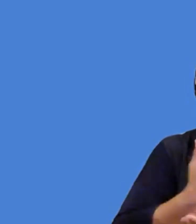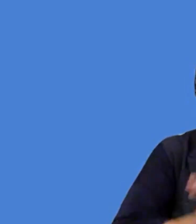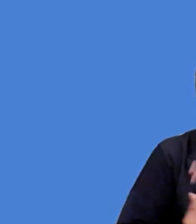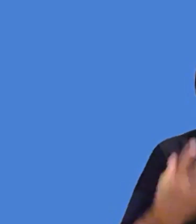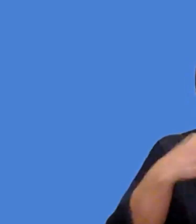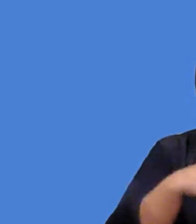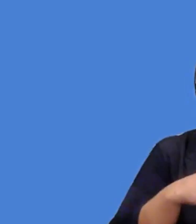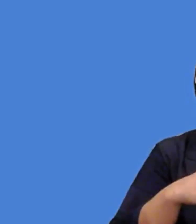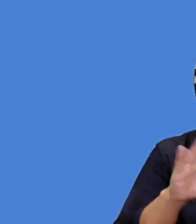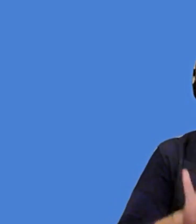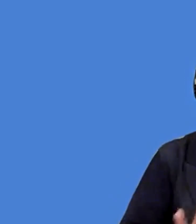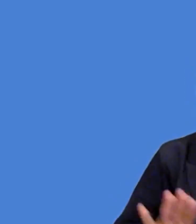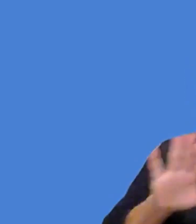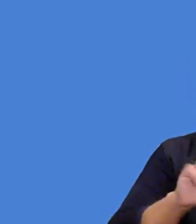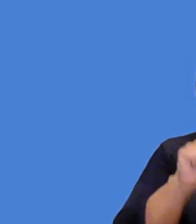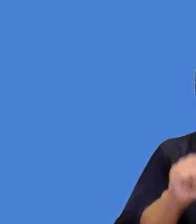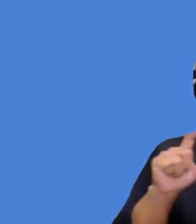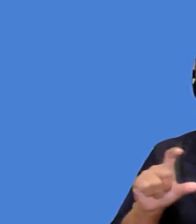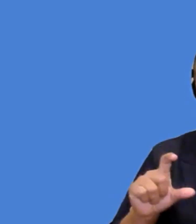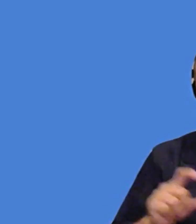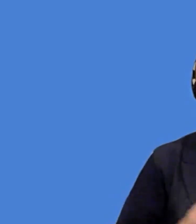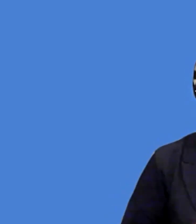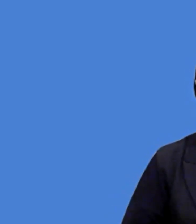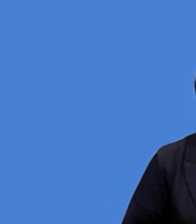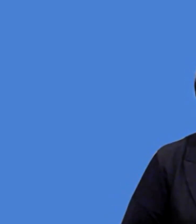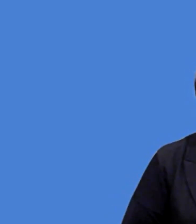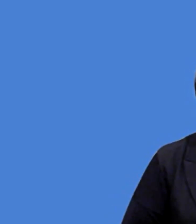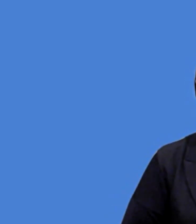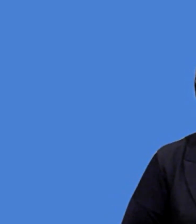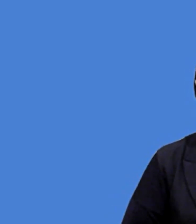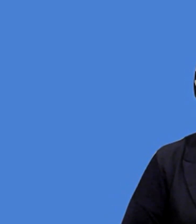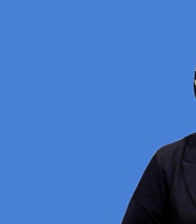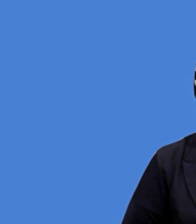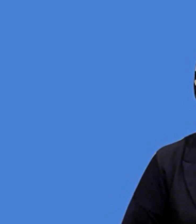NFDN collaborates with government bodies, INGOs, and